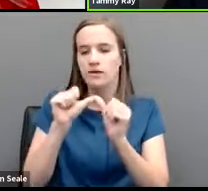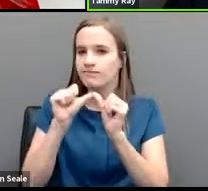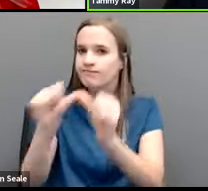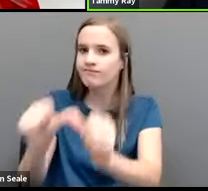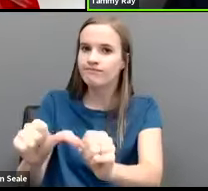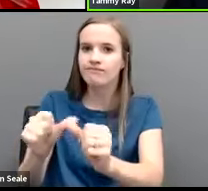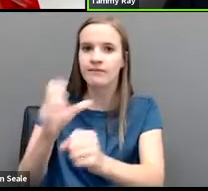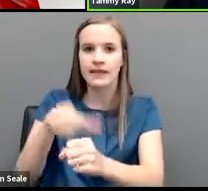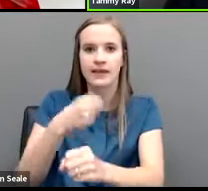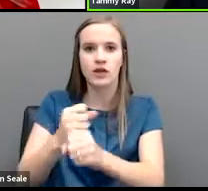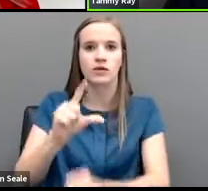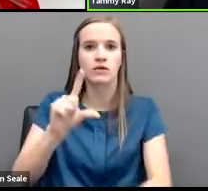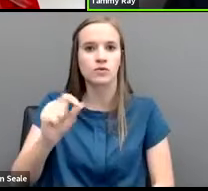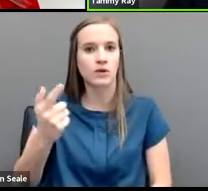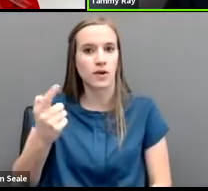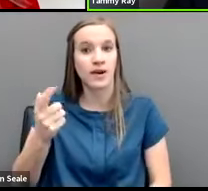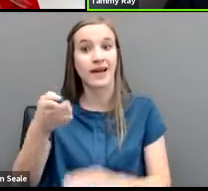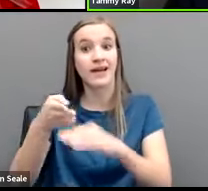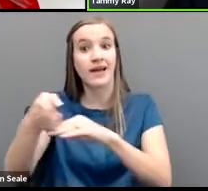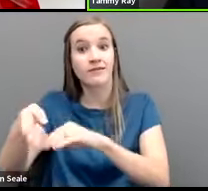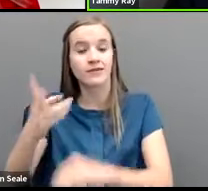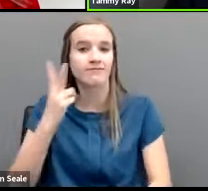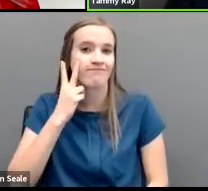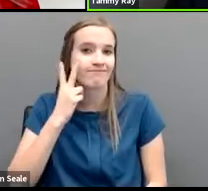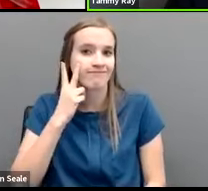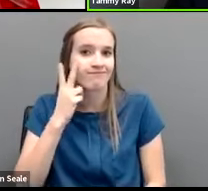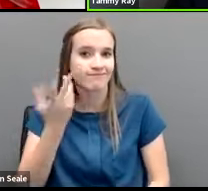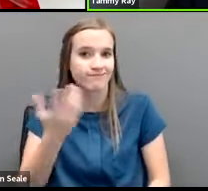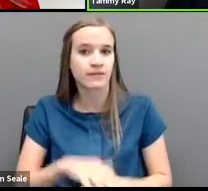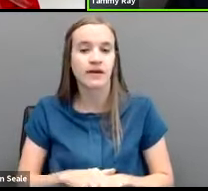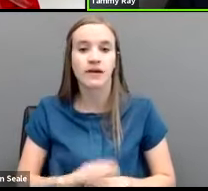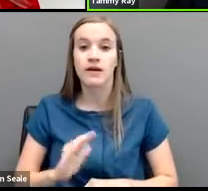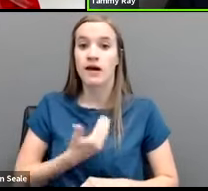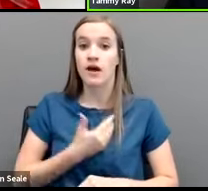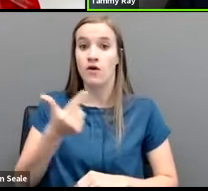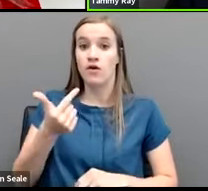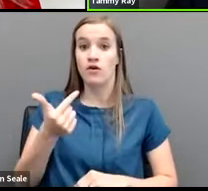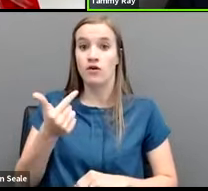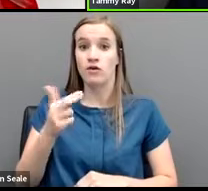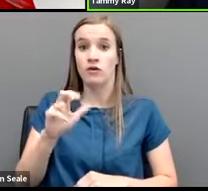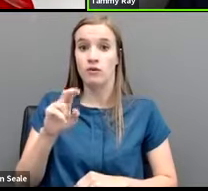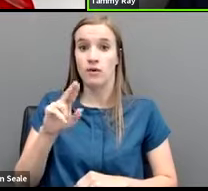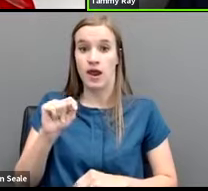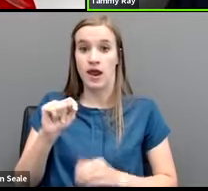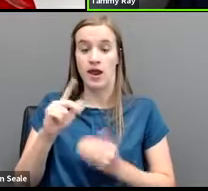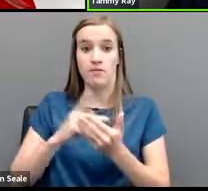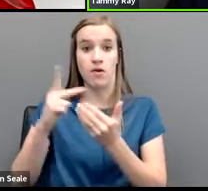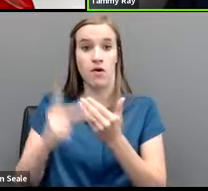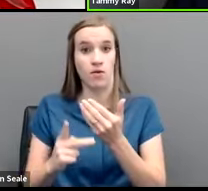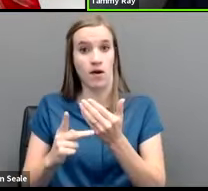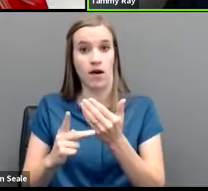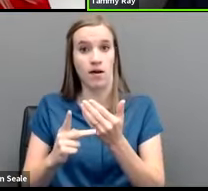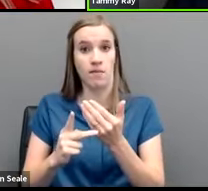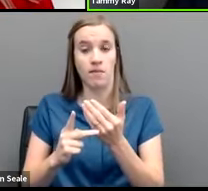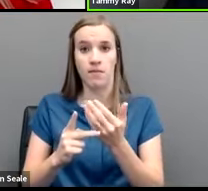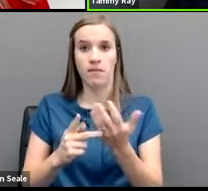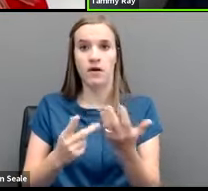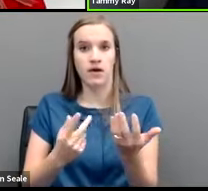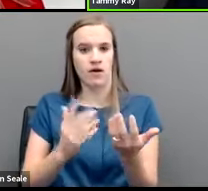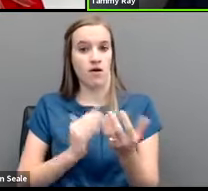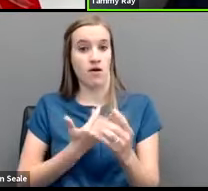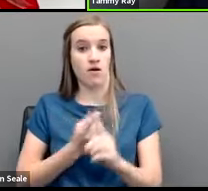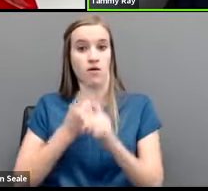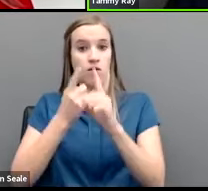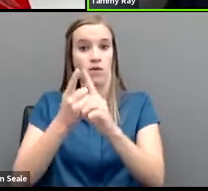One of the requirements of the grant program is that we move towards sustainability with these two benefits. And we